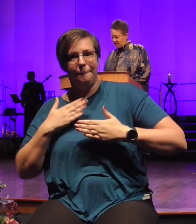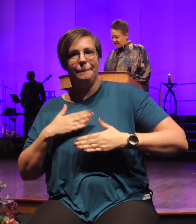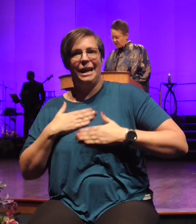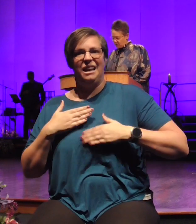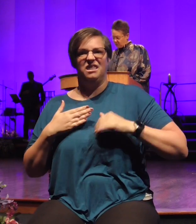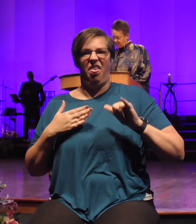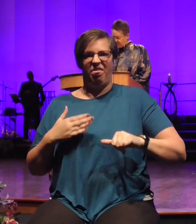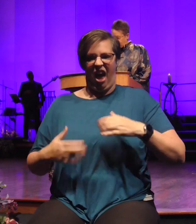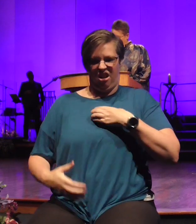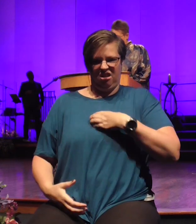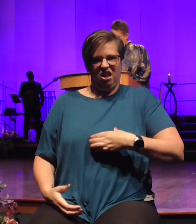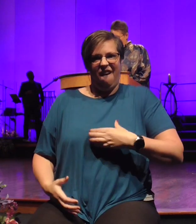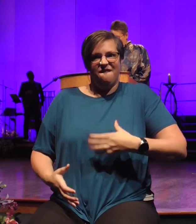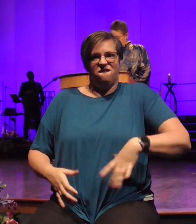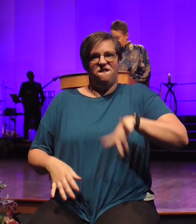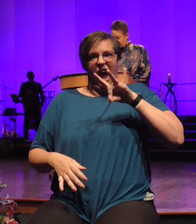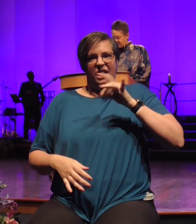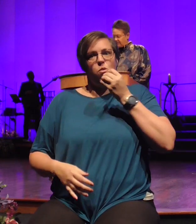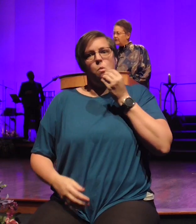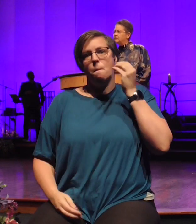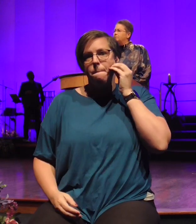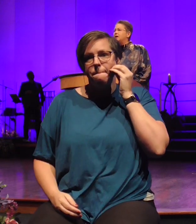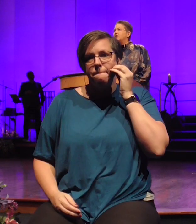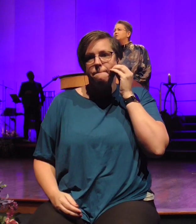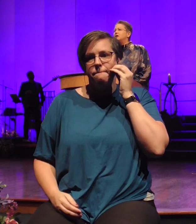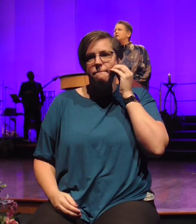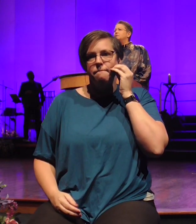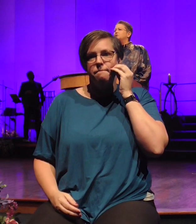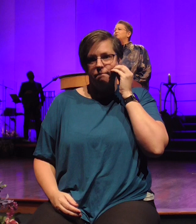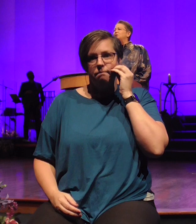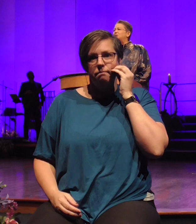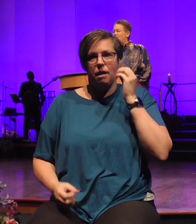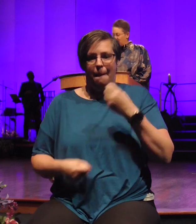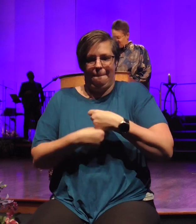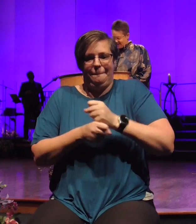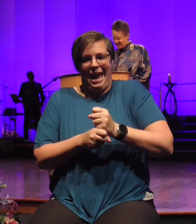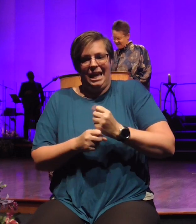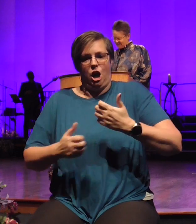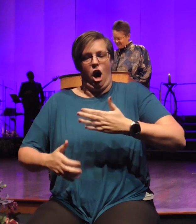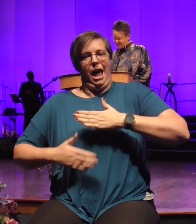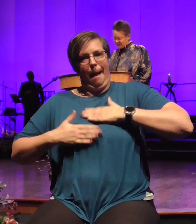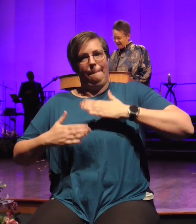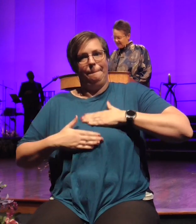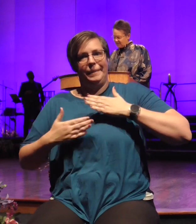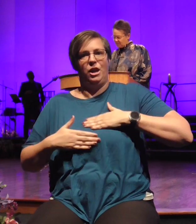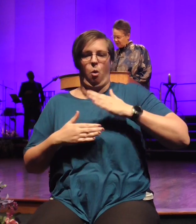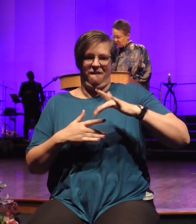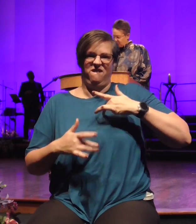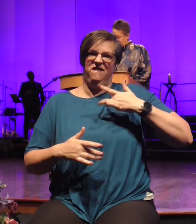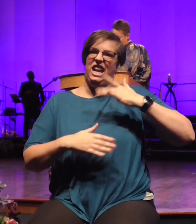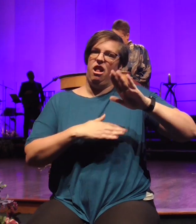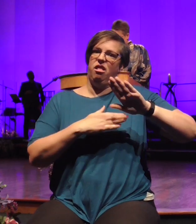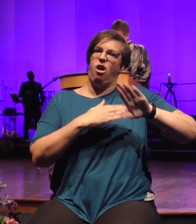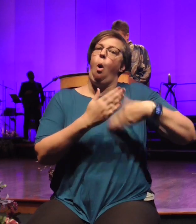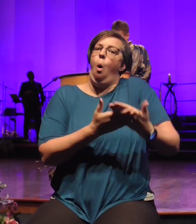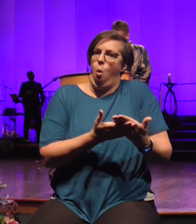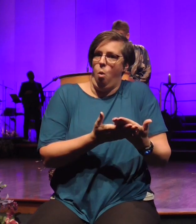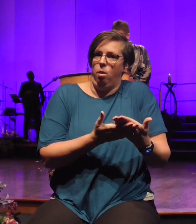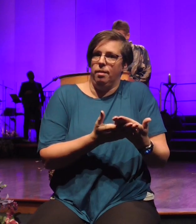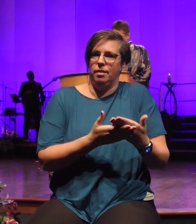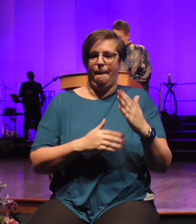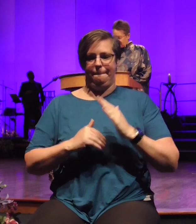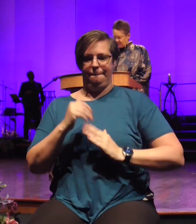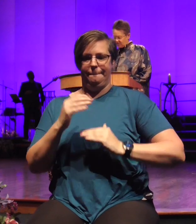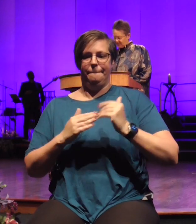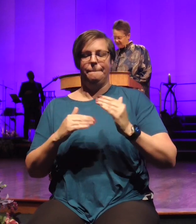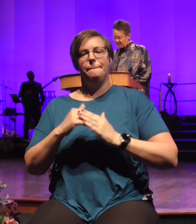to find a home, to find happiness, to make ourselves feel whole again, to build resilience is